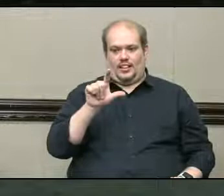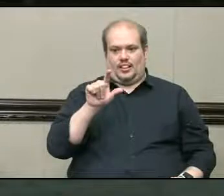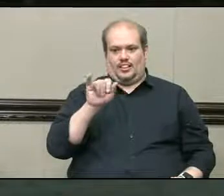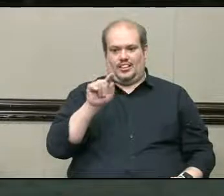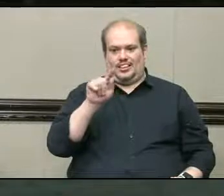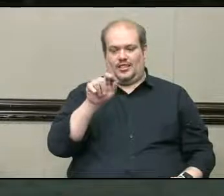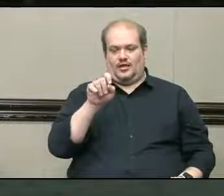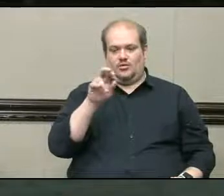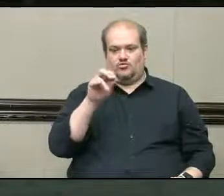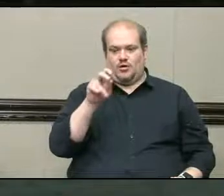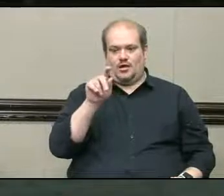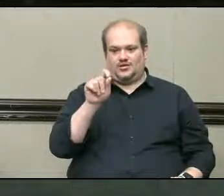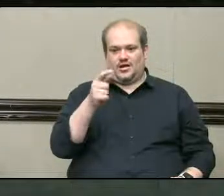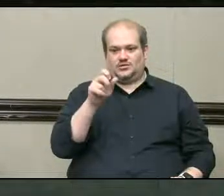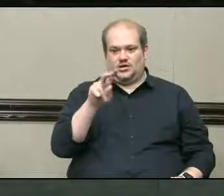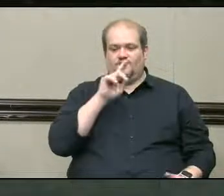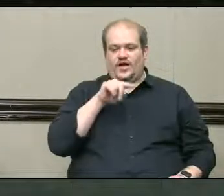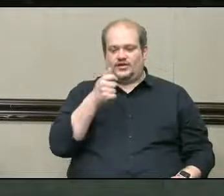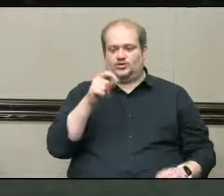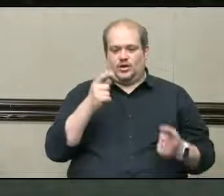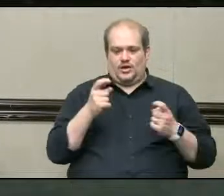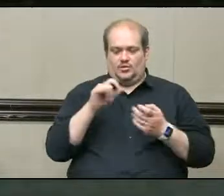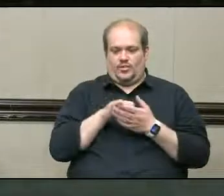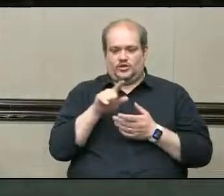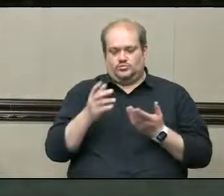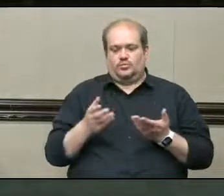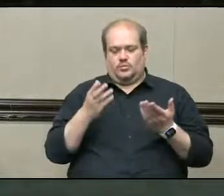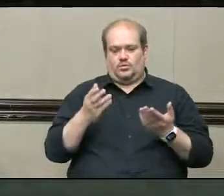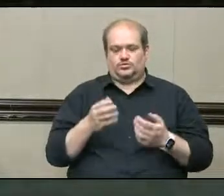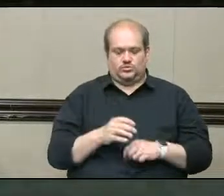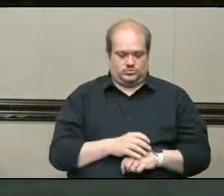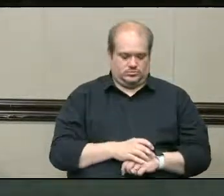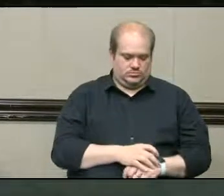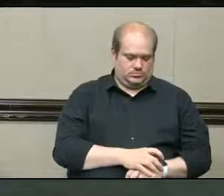lrzoning@littlerock.gov. We'd be happy to answer any questions that anybody might propose.